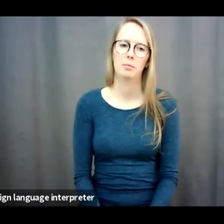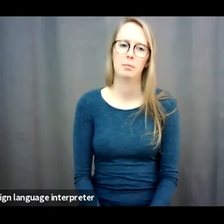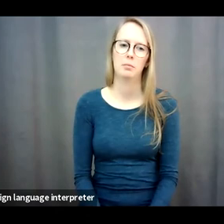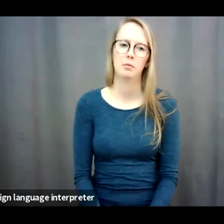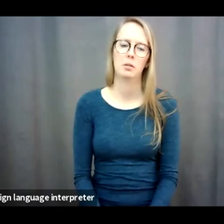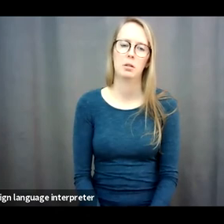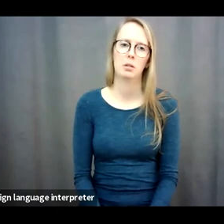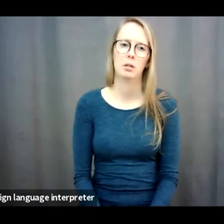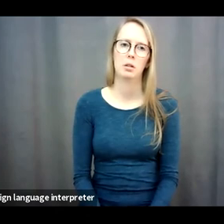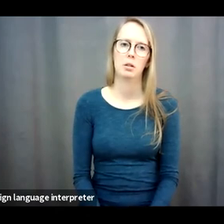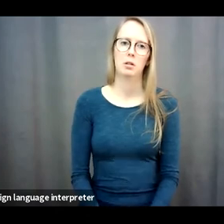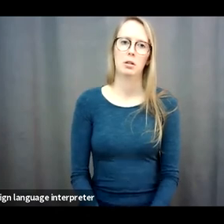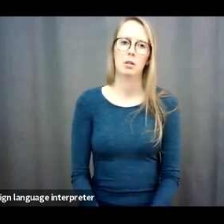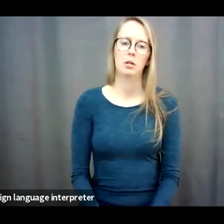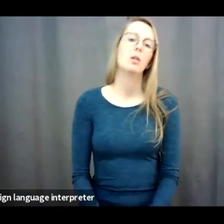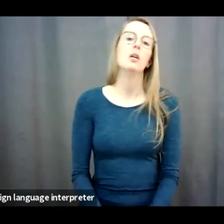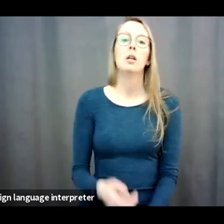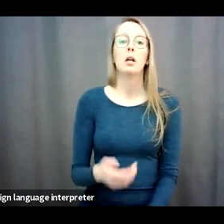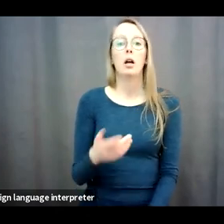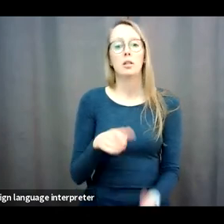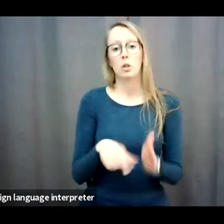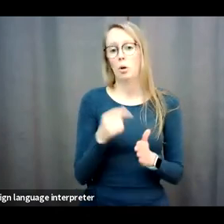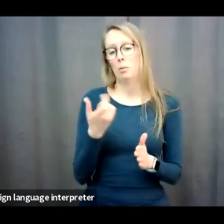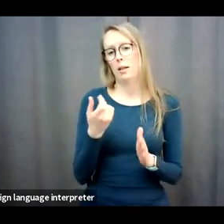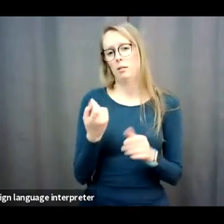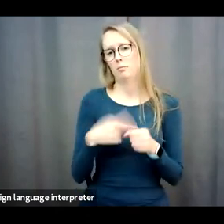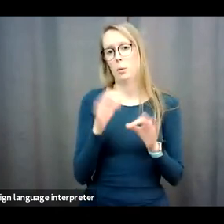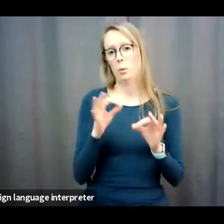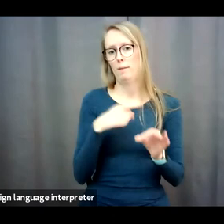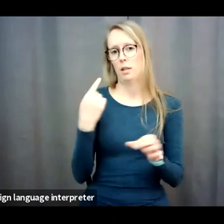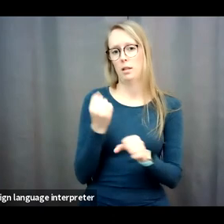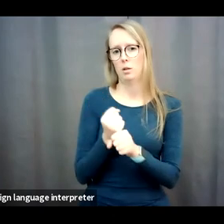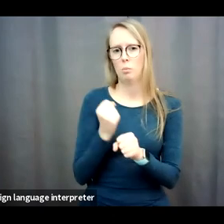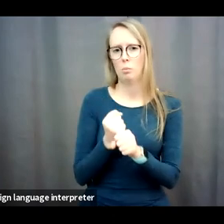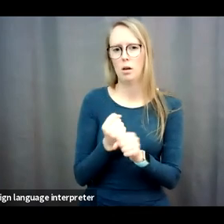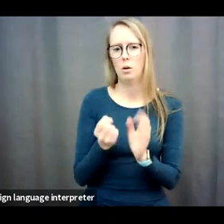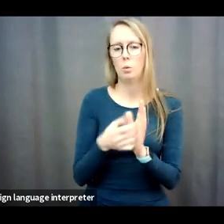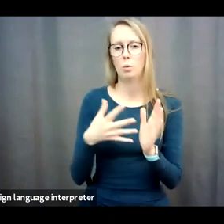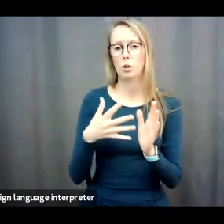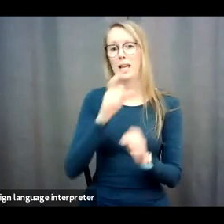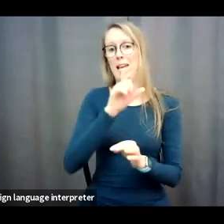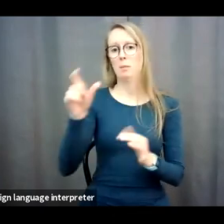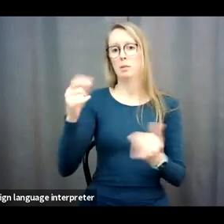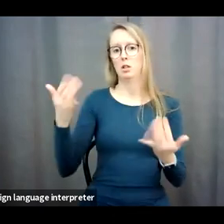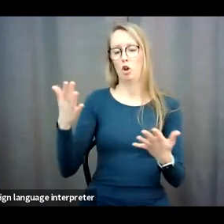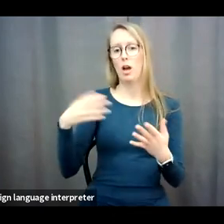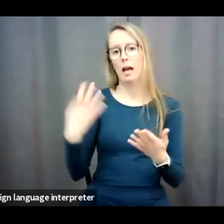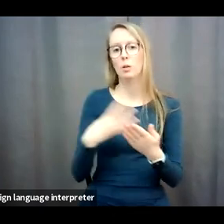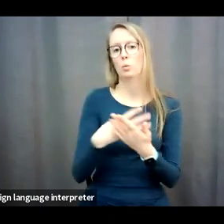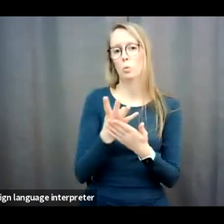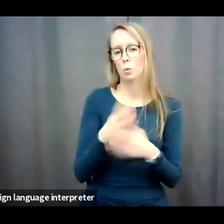a little bit about how we work, because the overall topic here, of course, is the Nordic